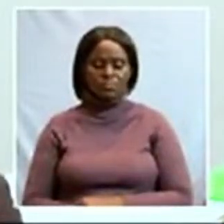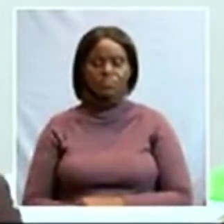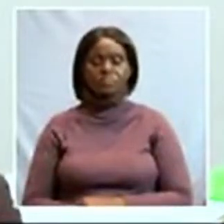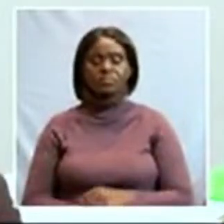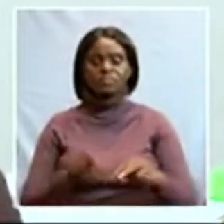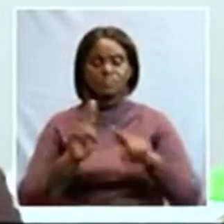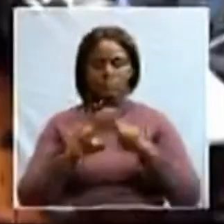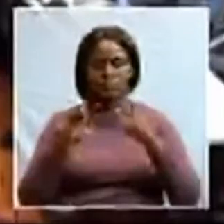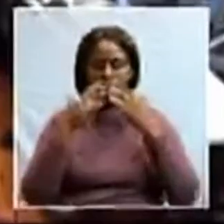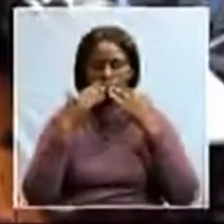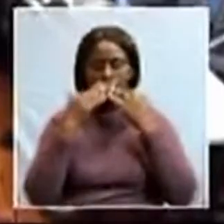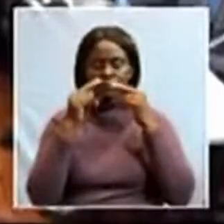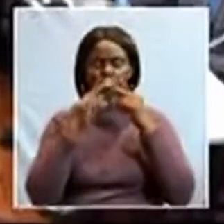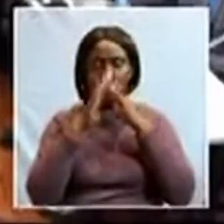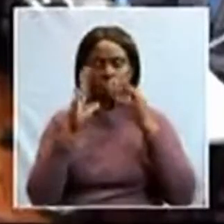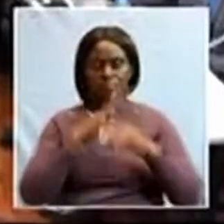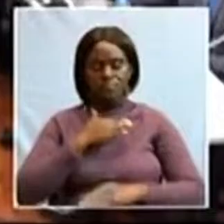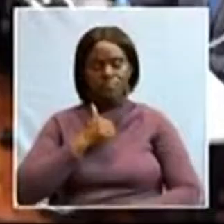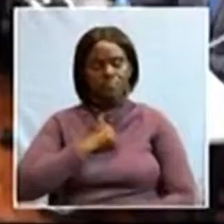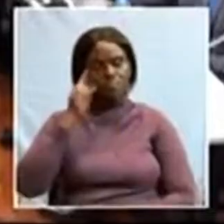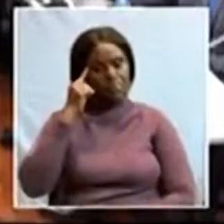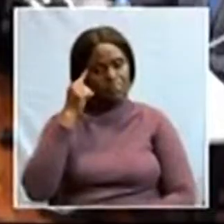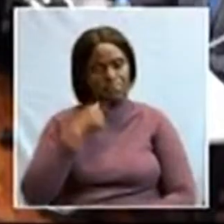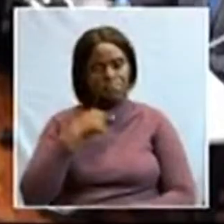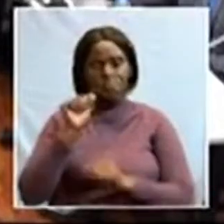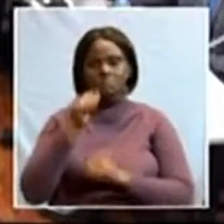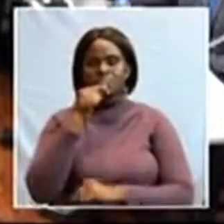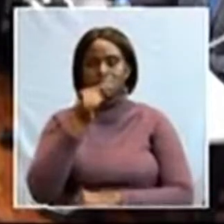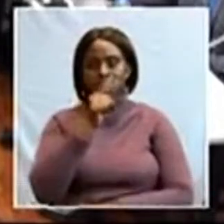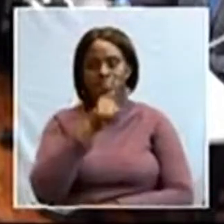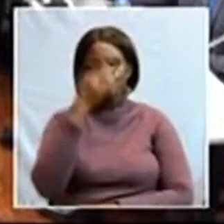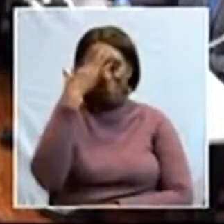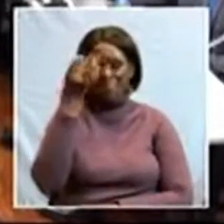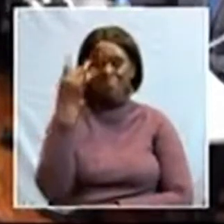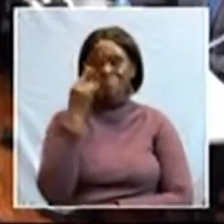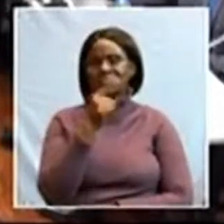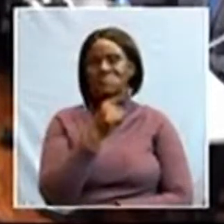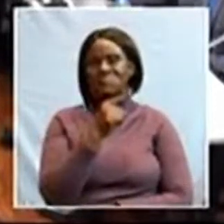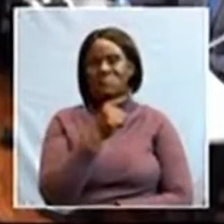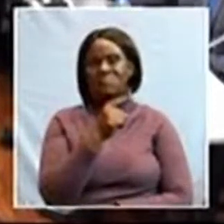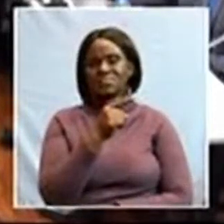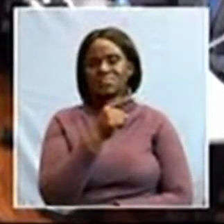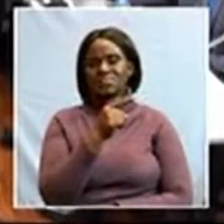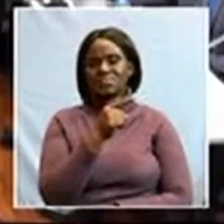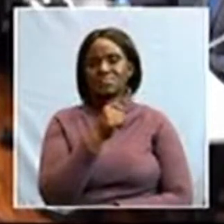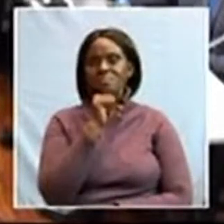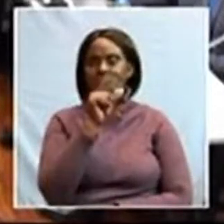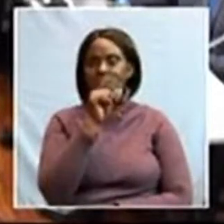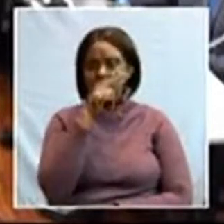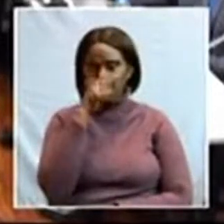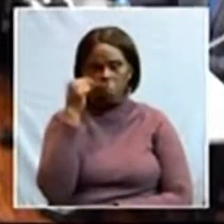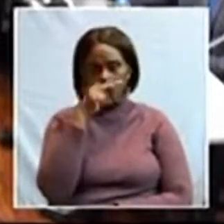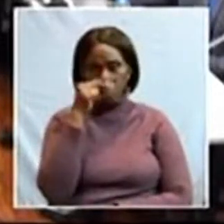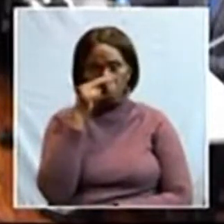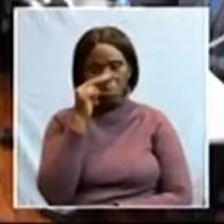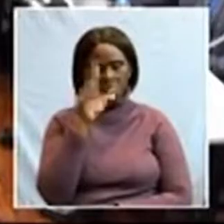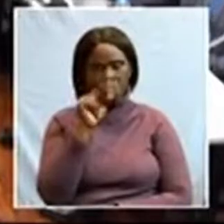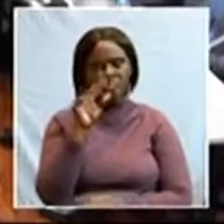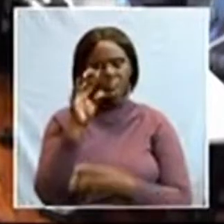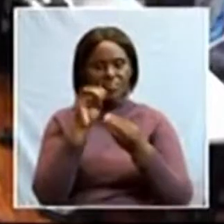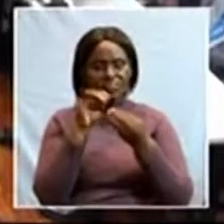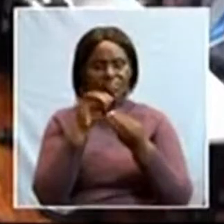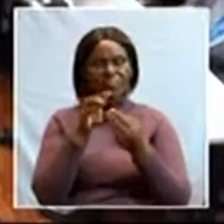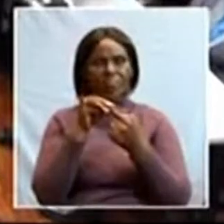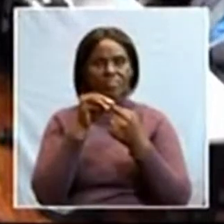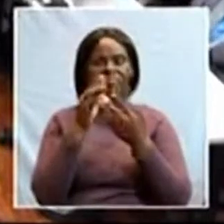Thank you, Chair. I think I can say it's part of negligence, not really stealing, and more